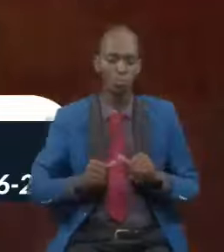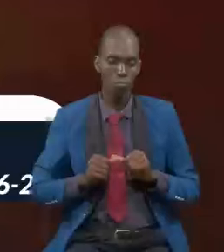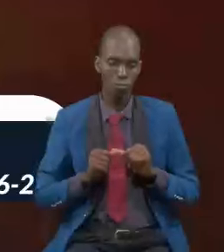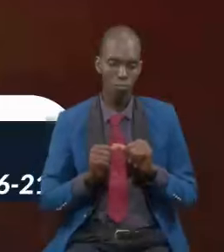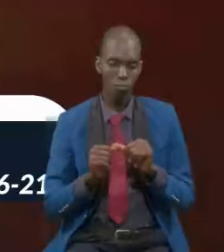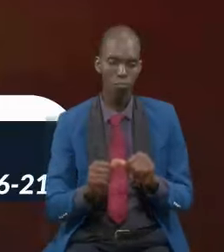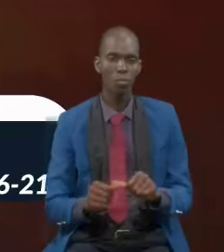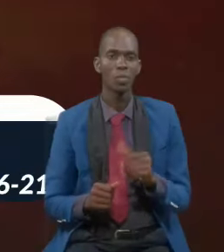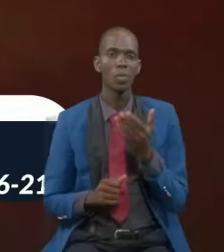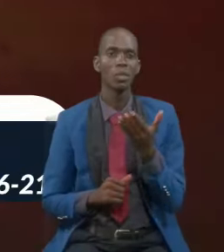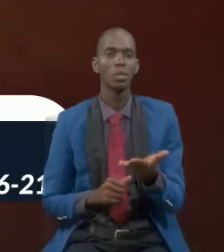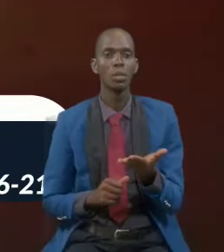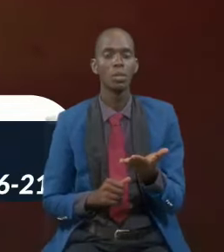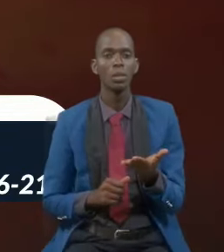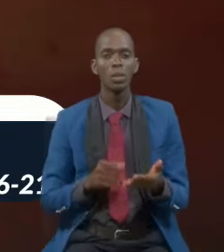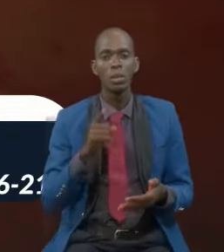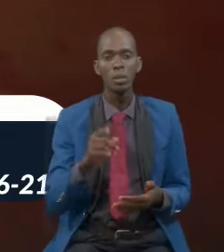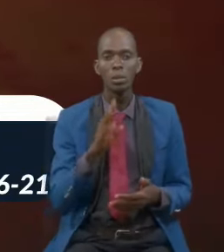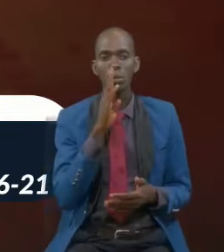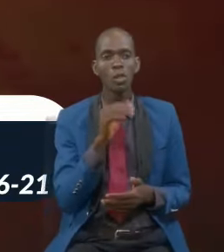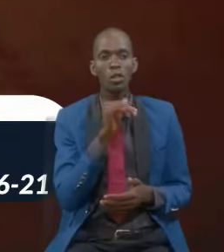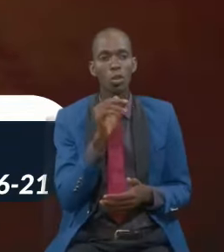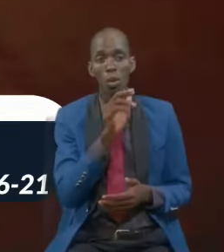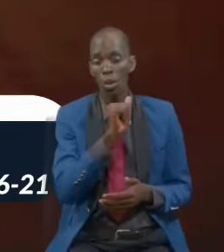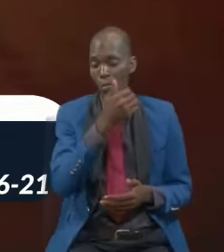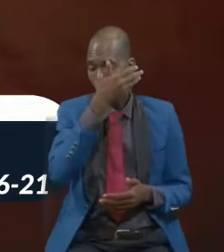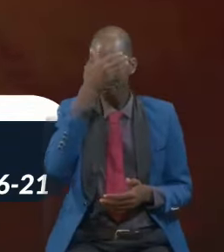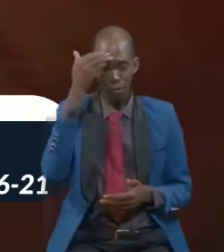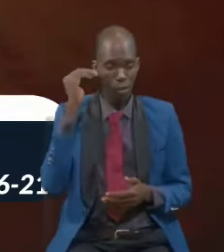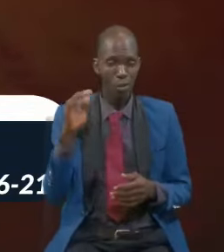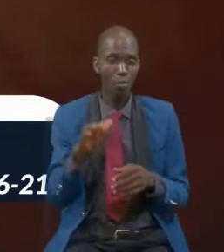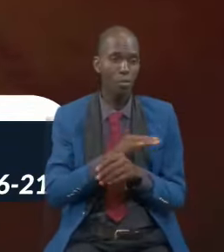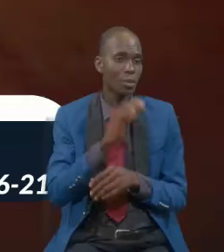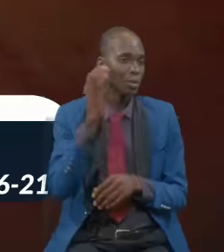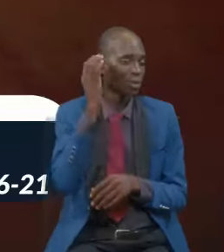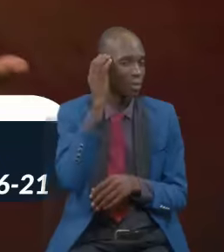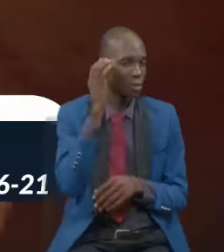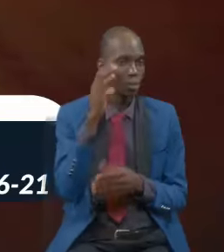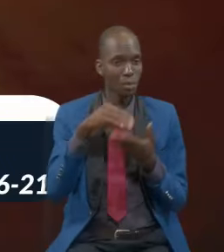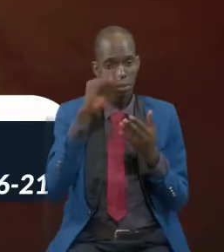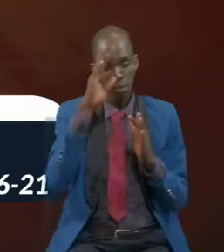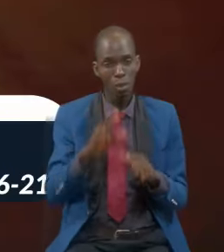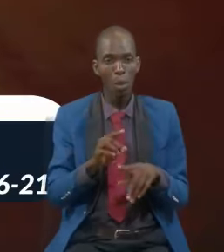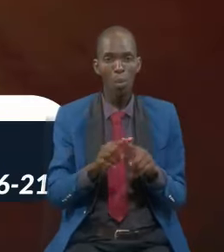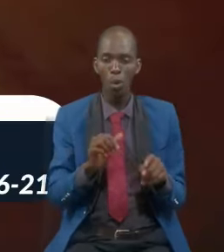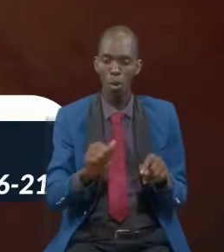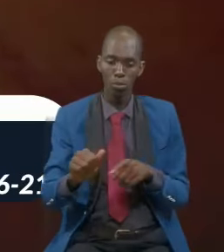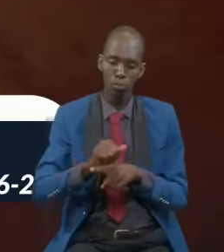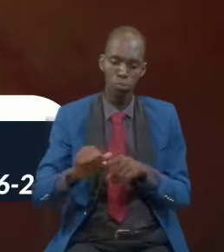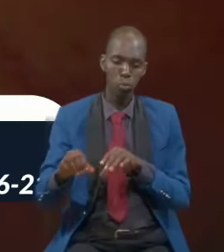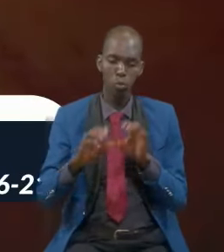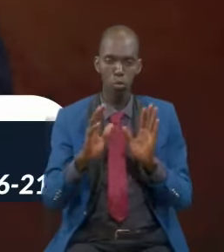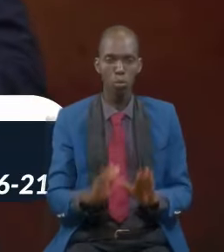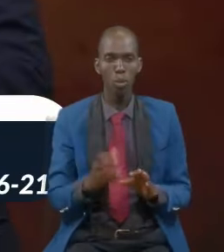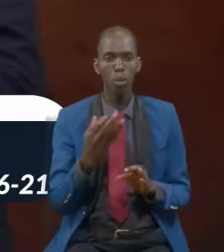continueth therein, he being not a forgetful hearer, but a doer of the work,